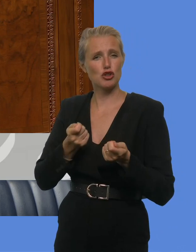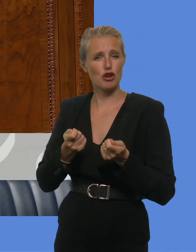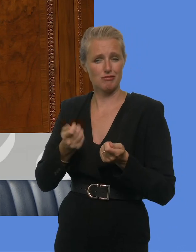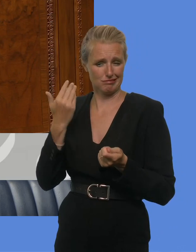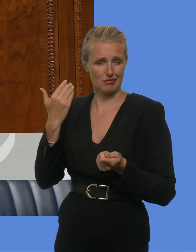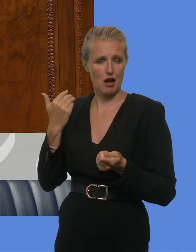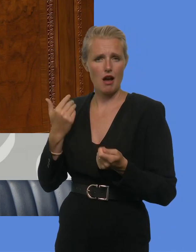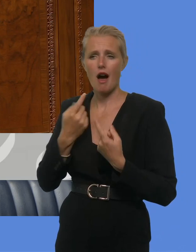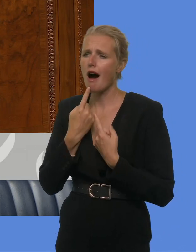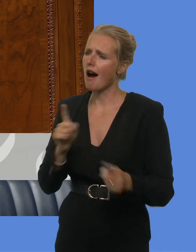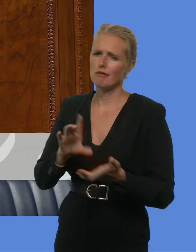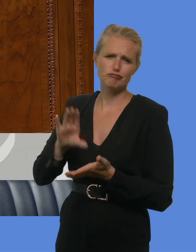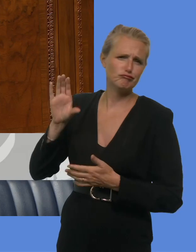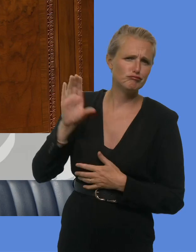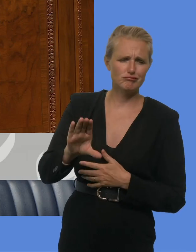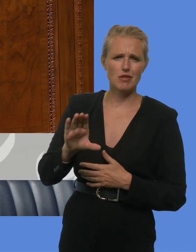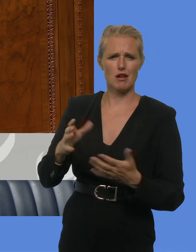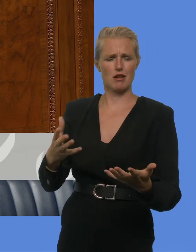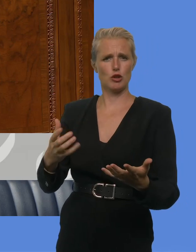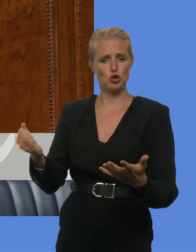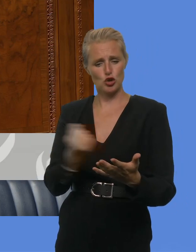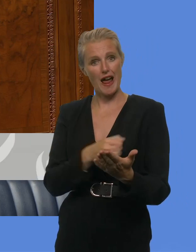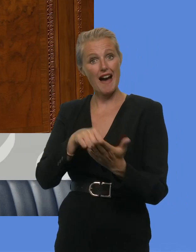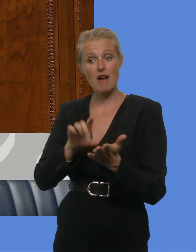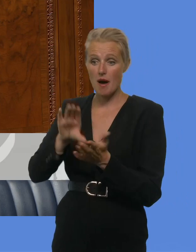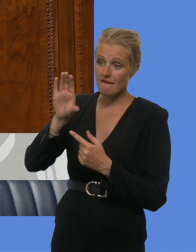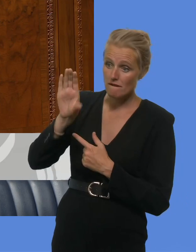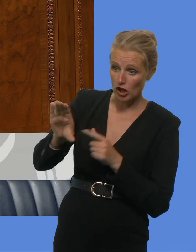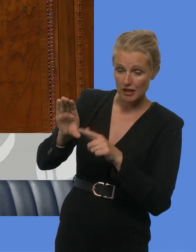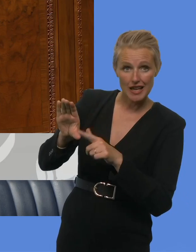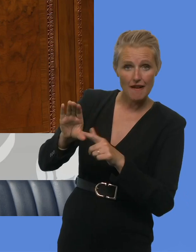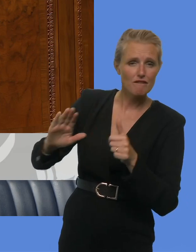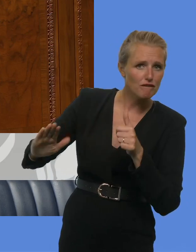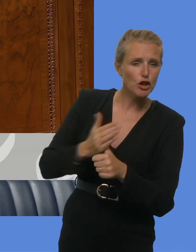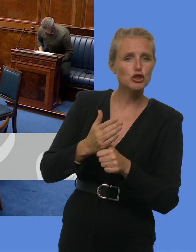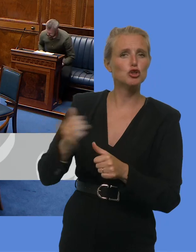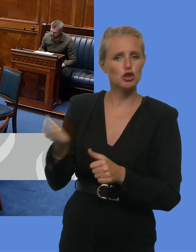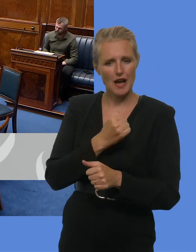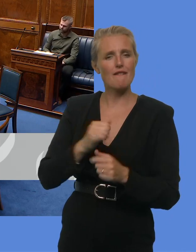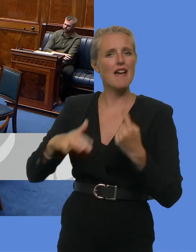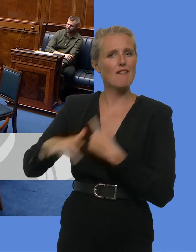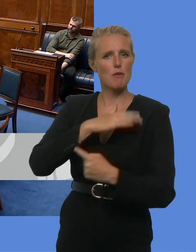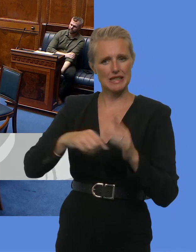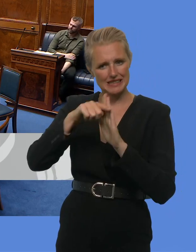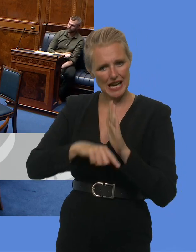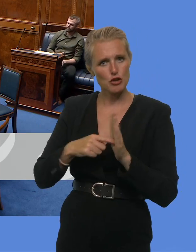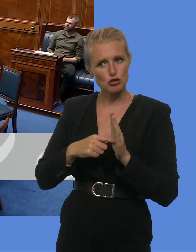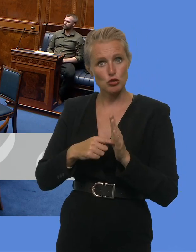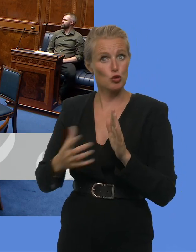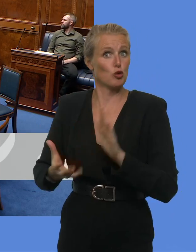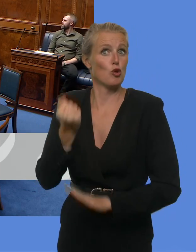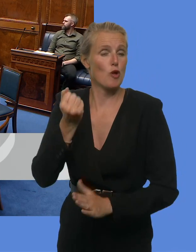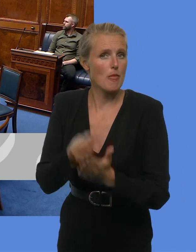an opportunity not to have strong environmental standards attached to money going out to farmers? Deputy First Minister. Thank you, Mr.